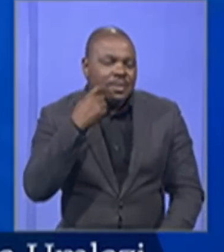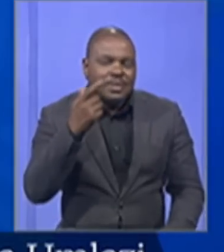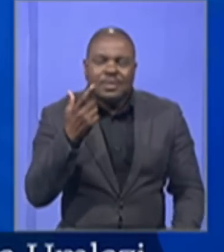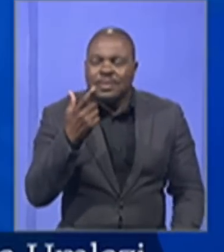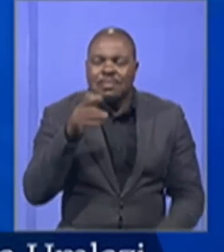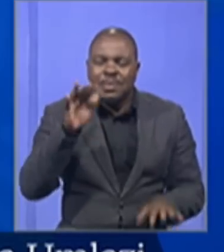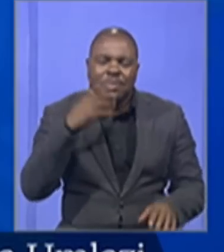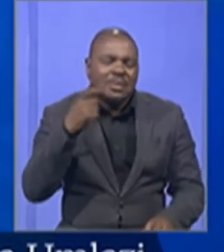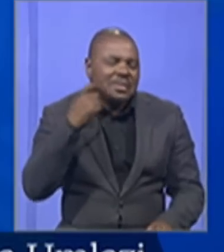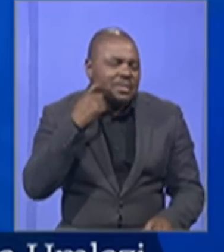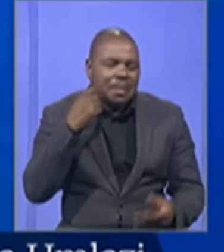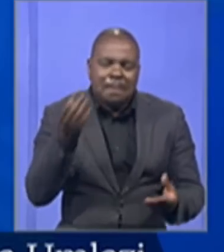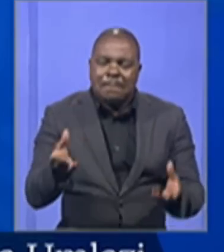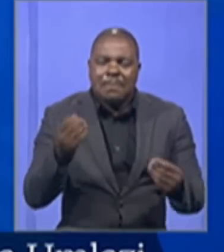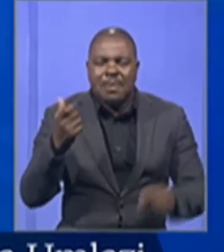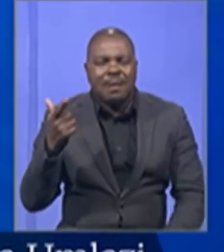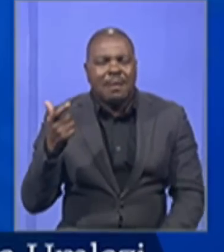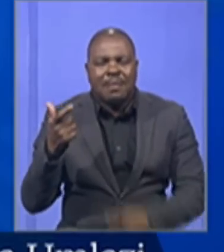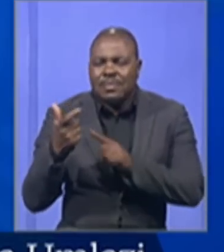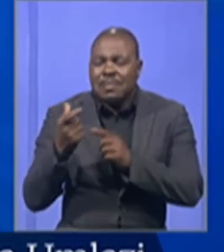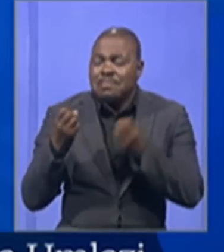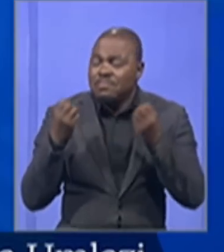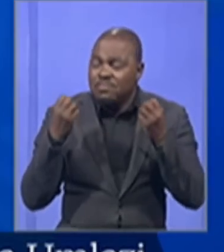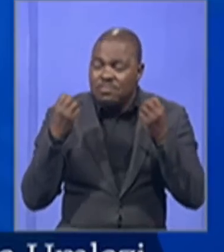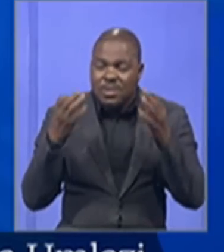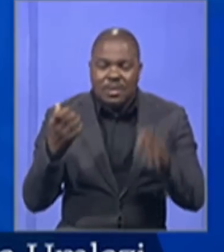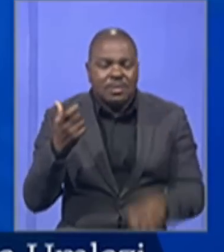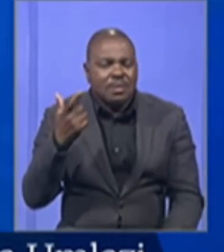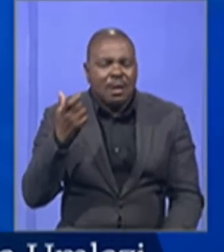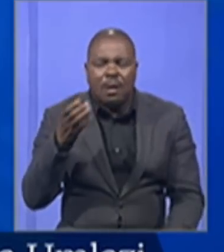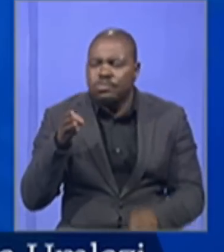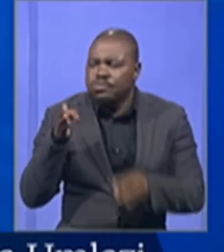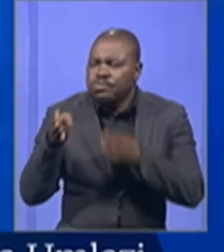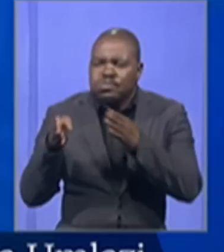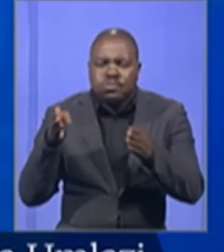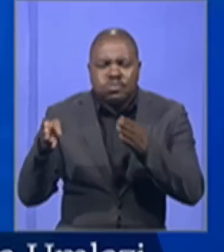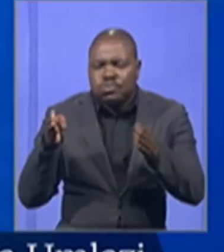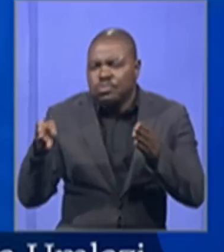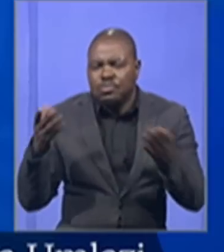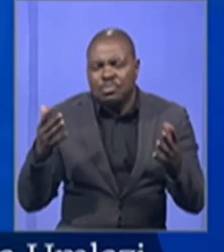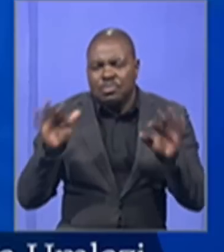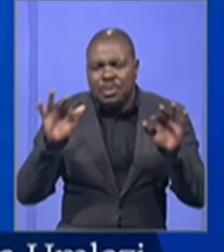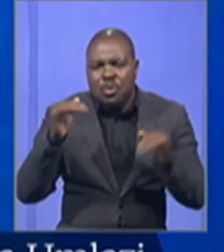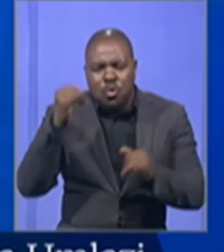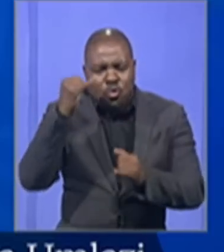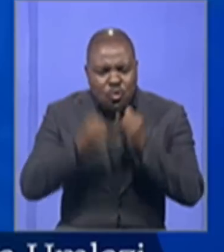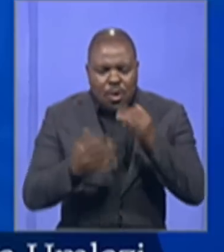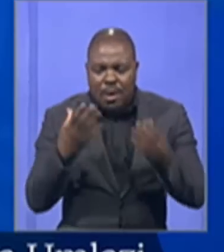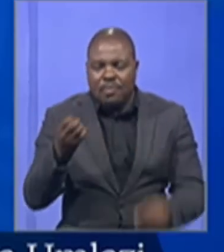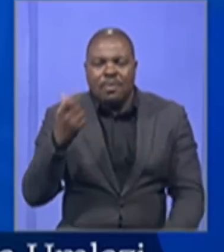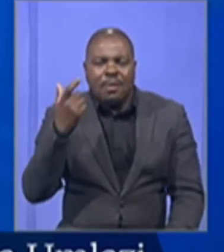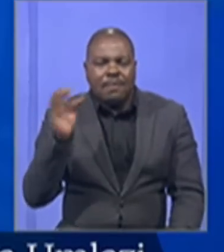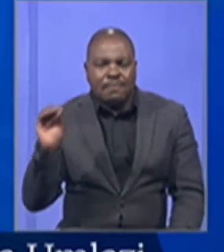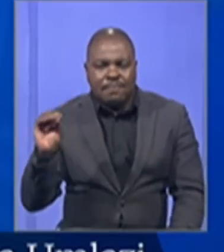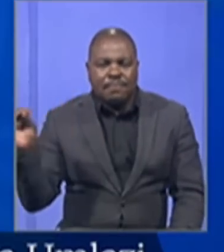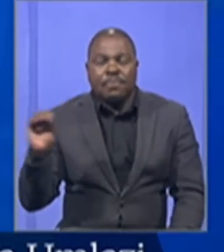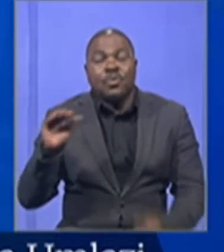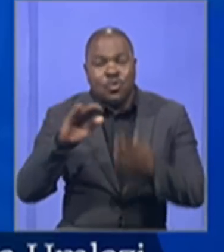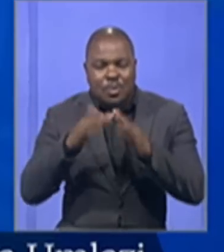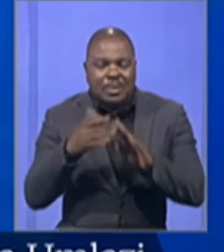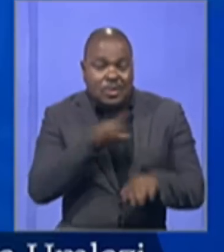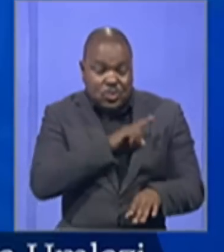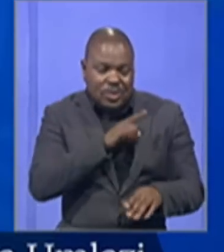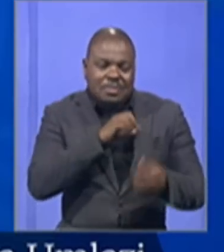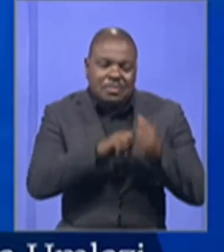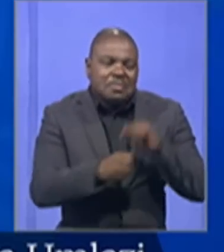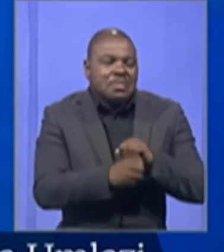firearms. There are so many guns in the hands of wrong people in the communities. That's why we have all